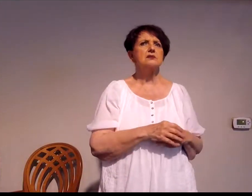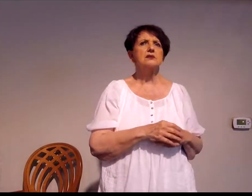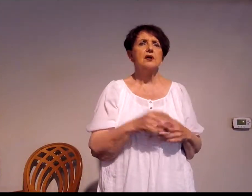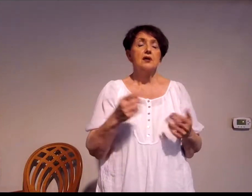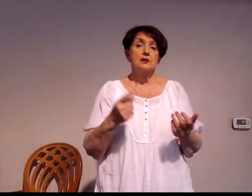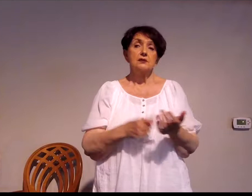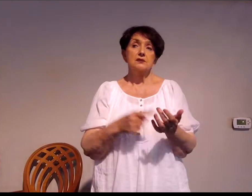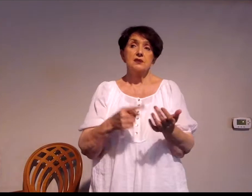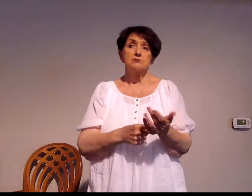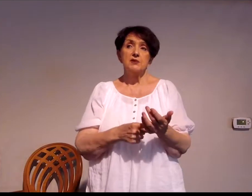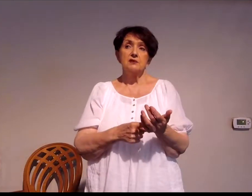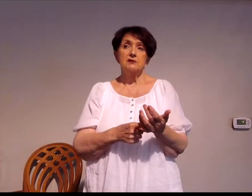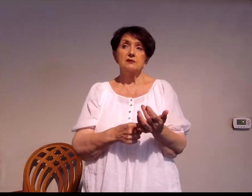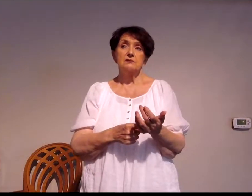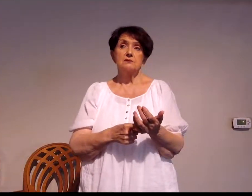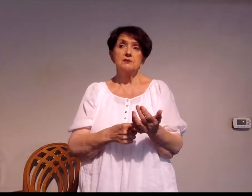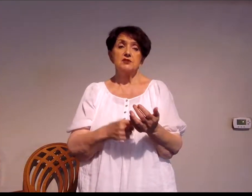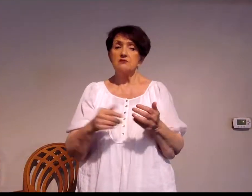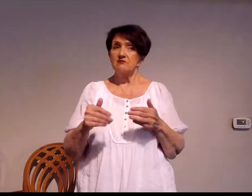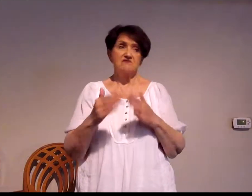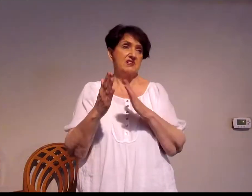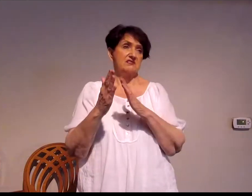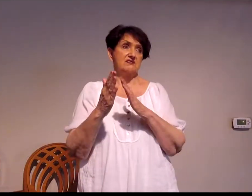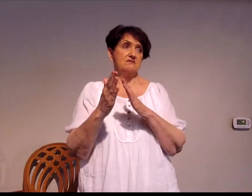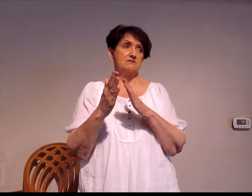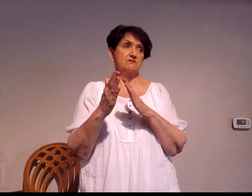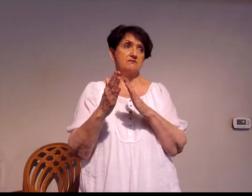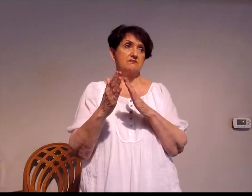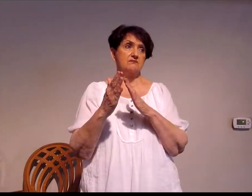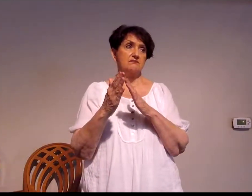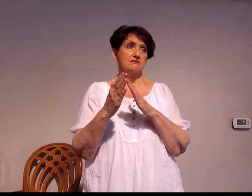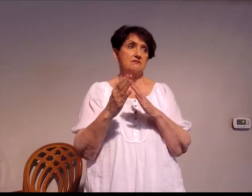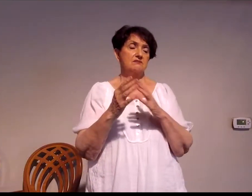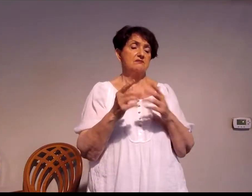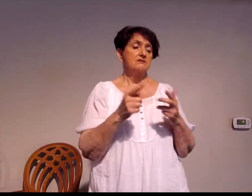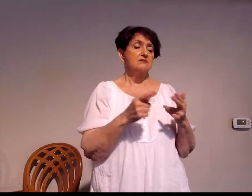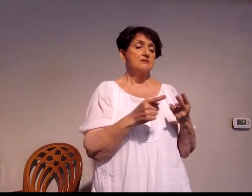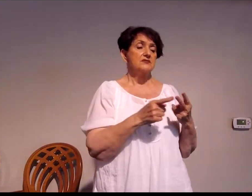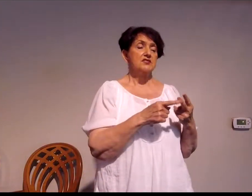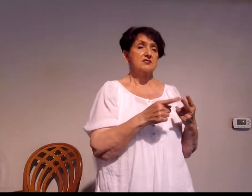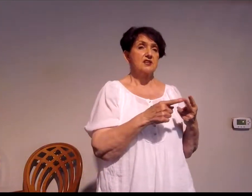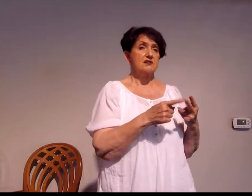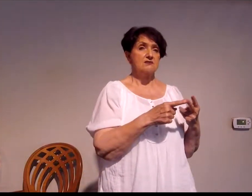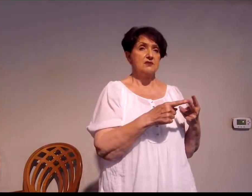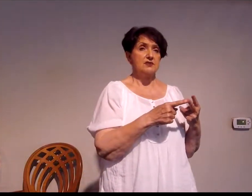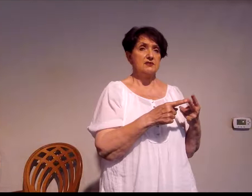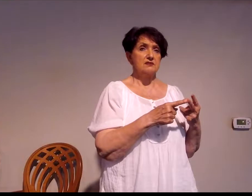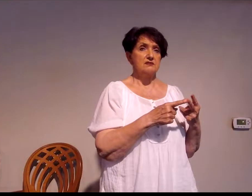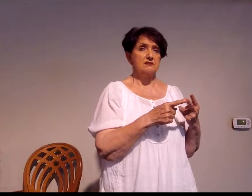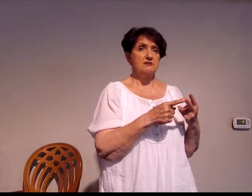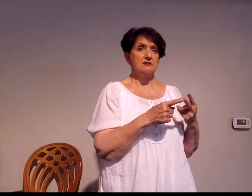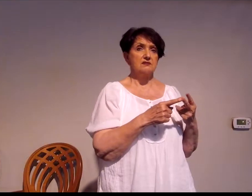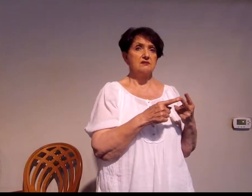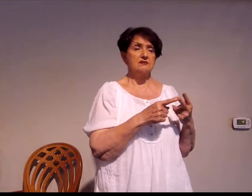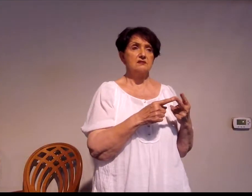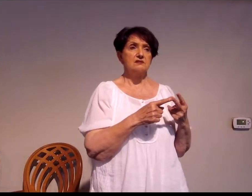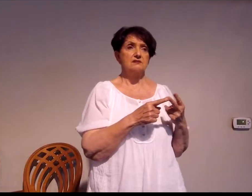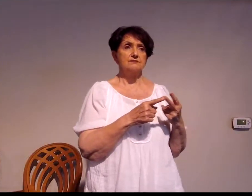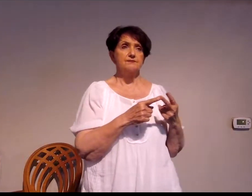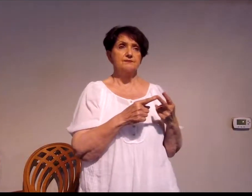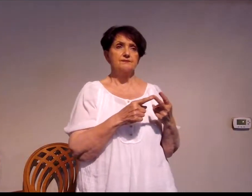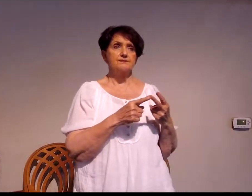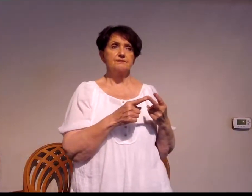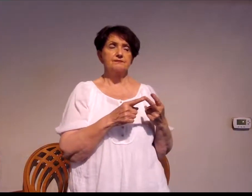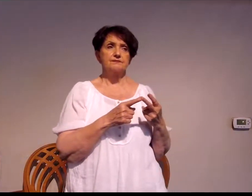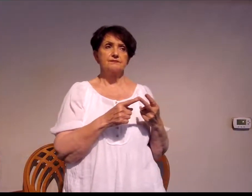sometimes we don't face them. The second reason, she says, is its association with one of the most